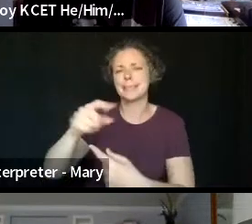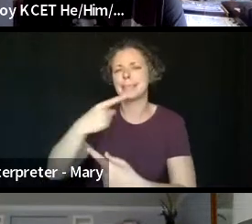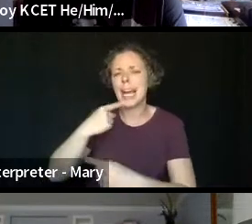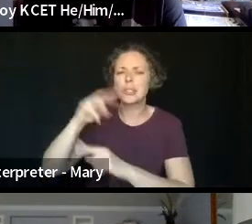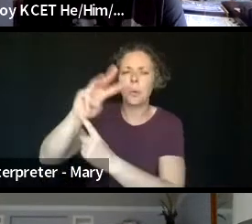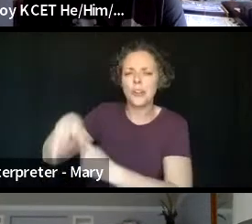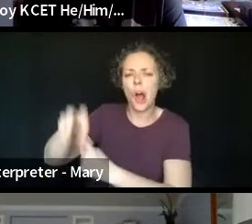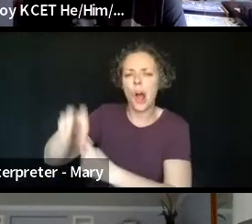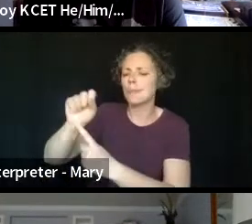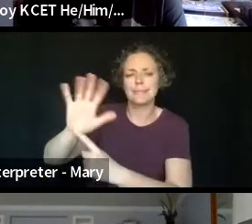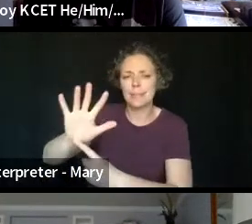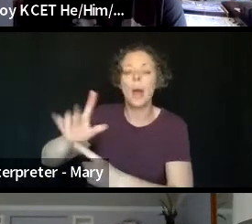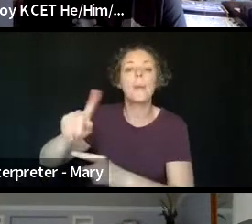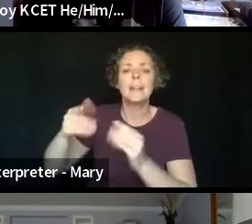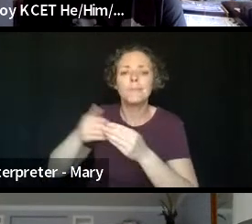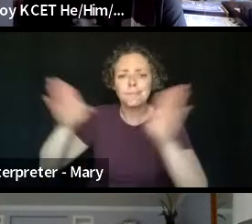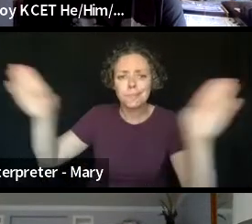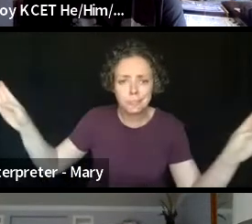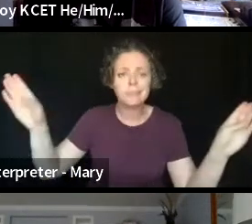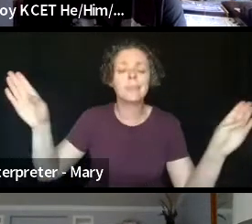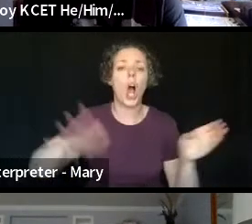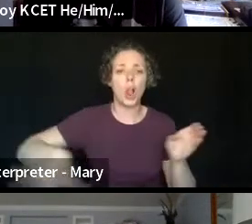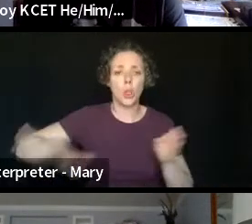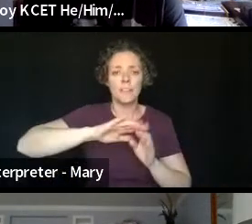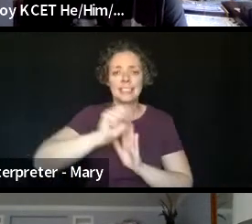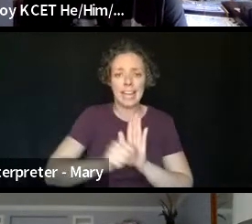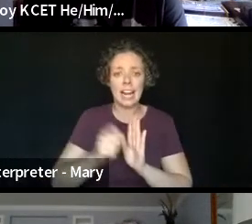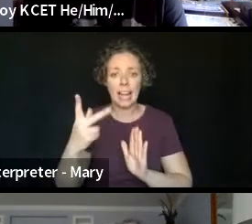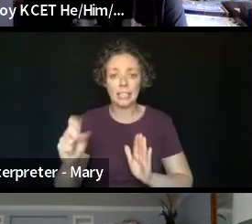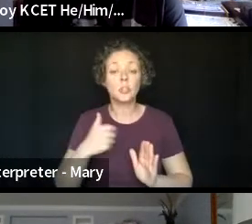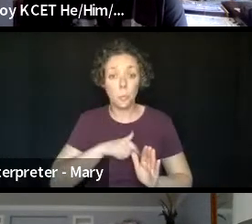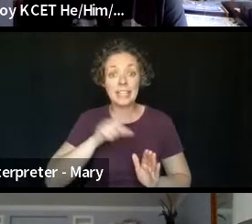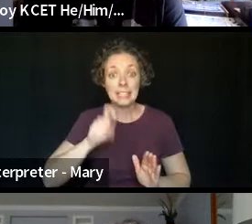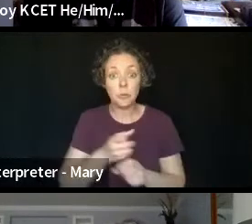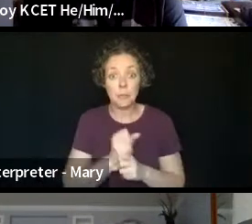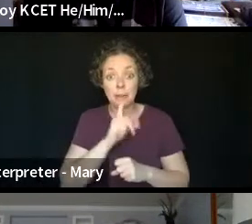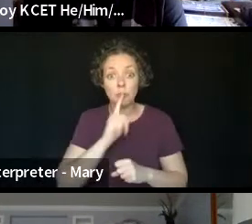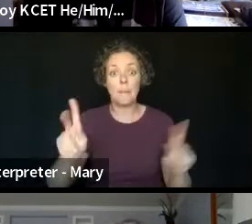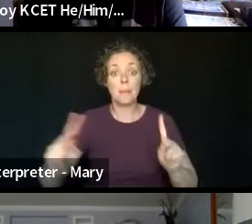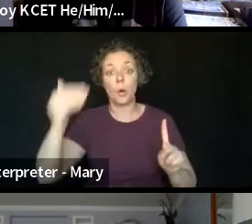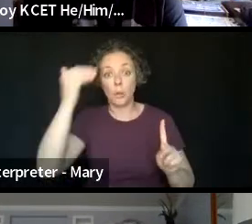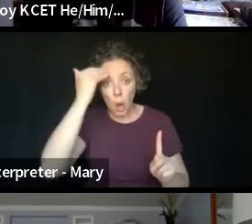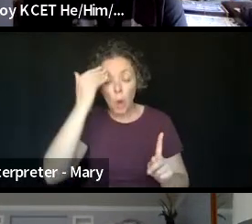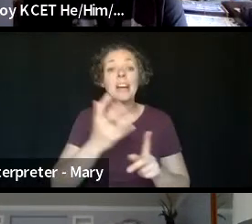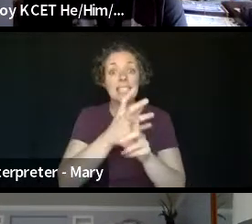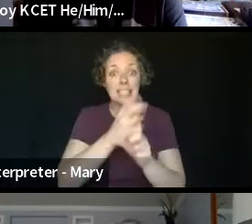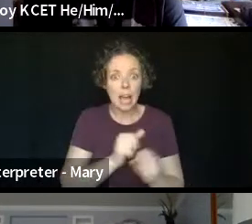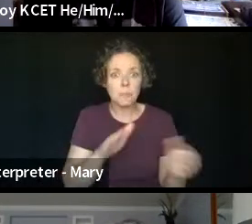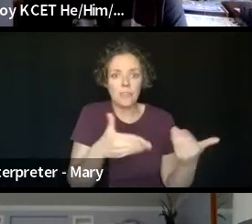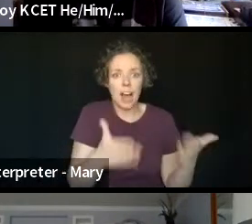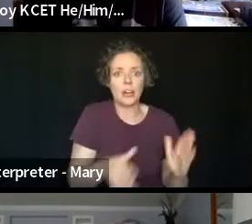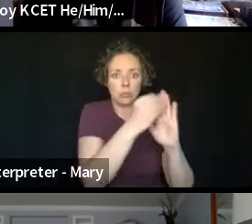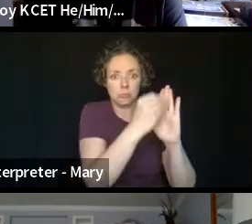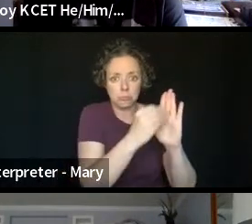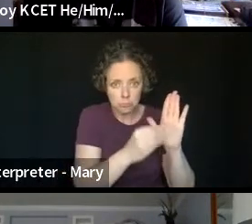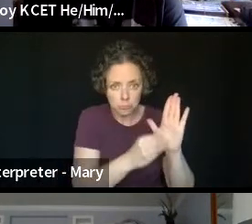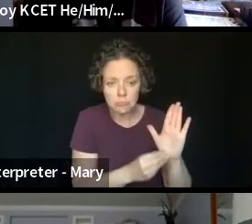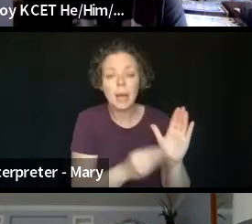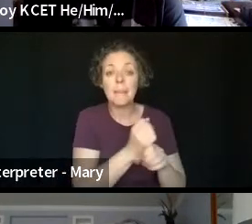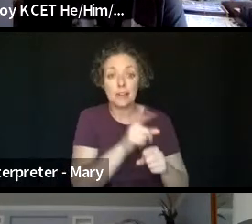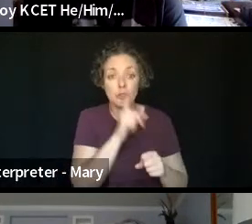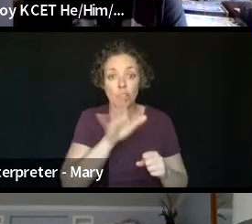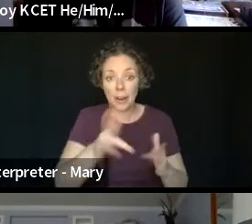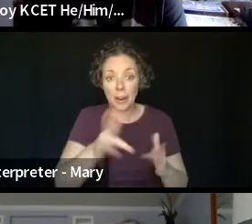something that we're involved in, that we, want to make sure that people know and get providers on there, get your stakeholders in your network built out on